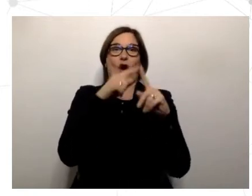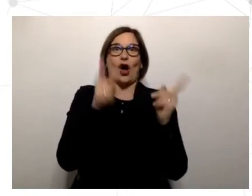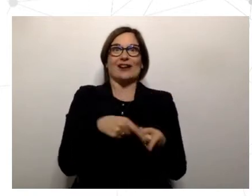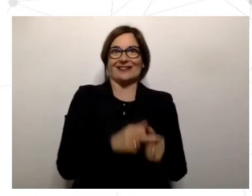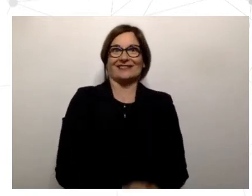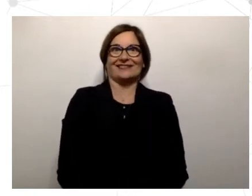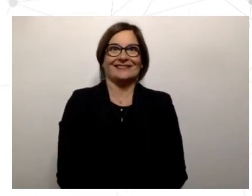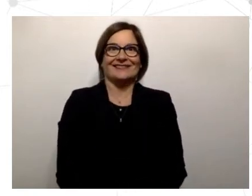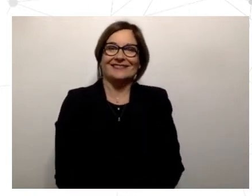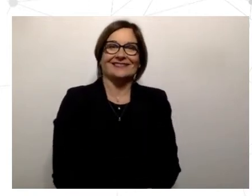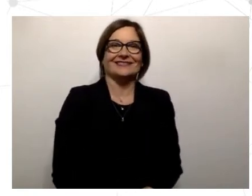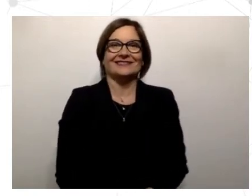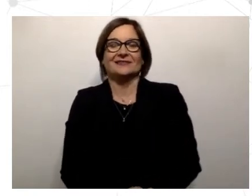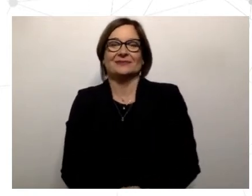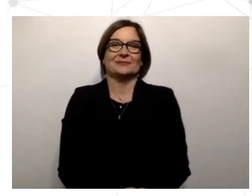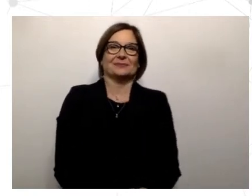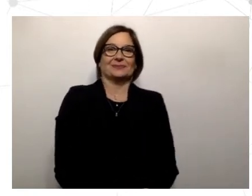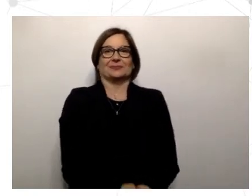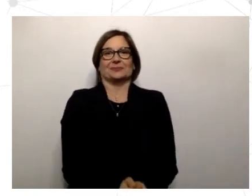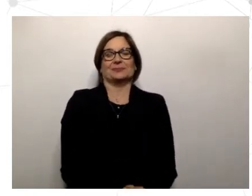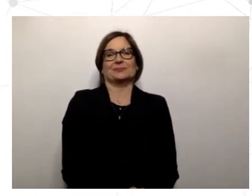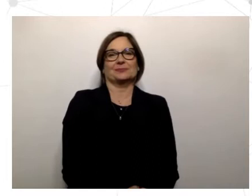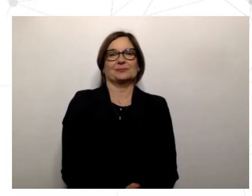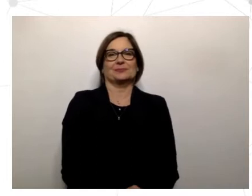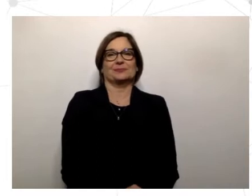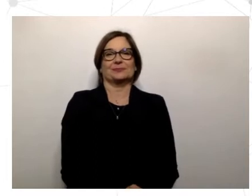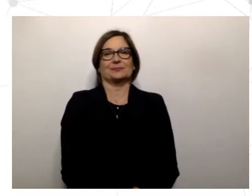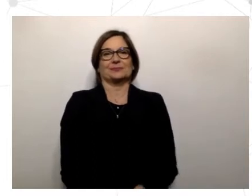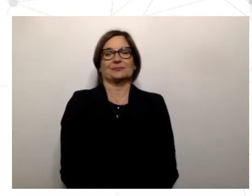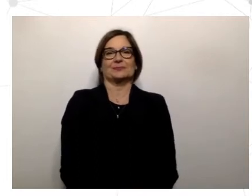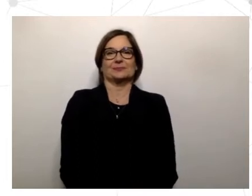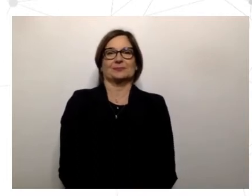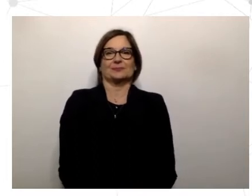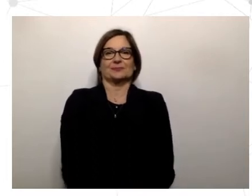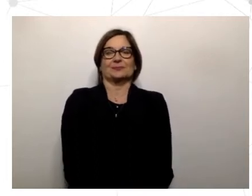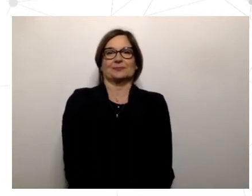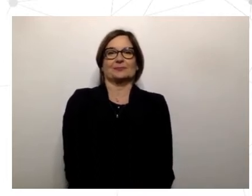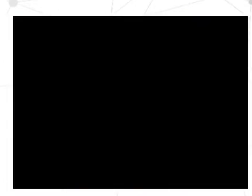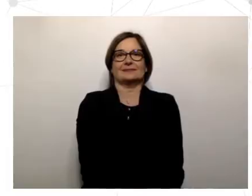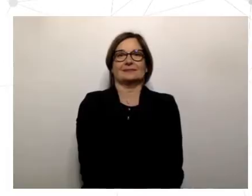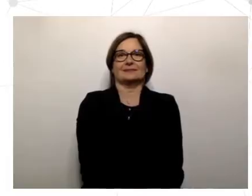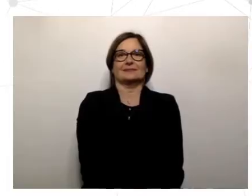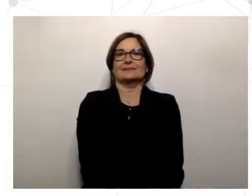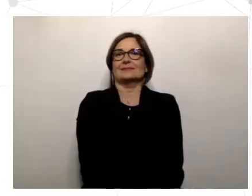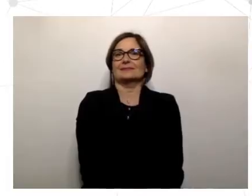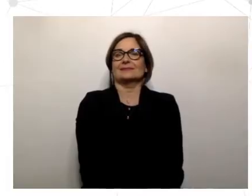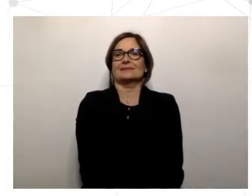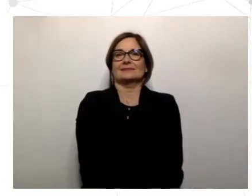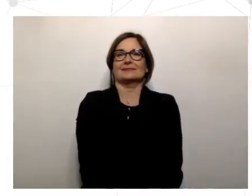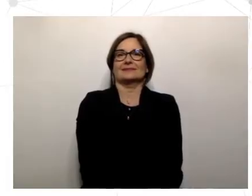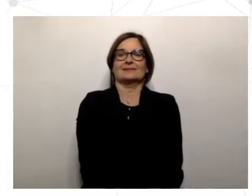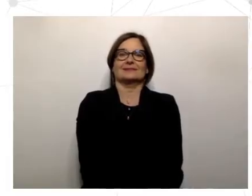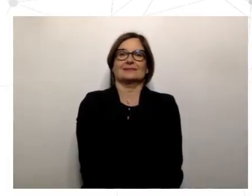We were so excited by the conversation that we had about your passion,